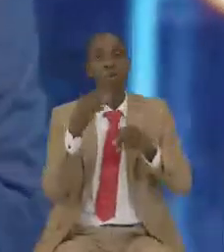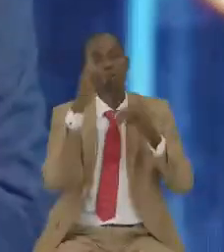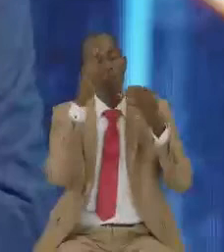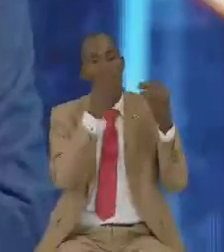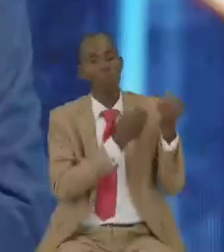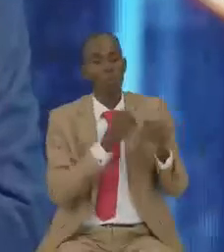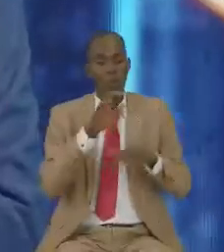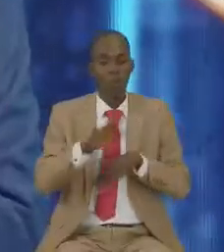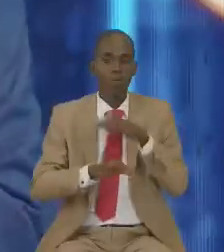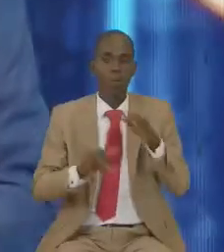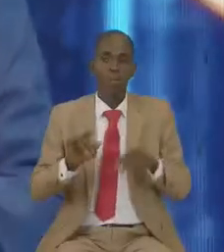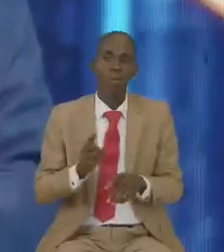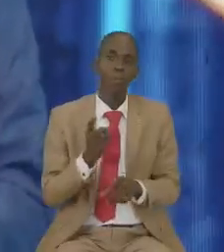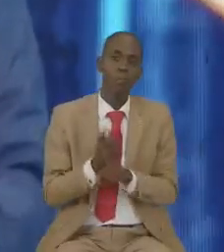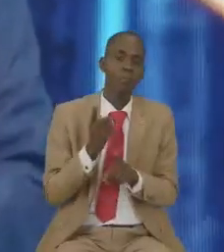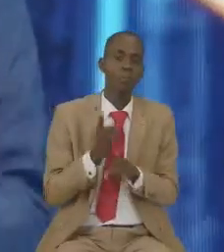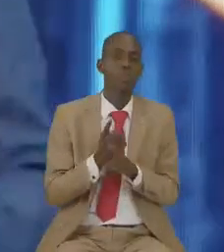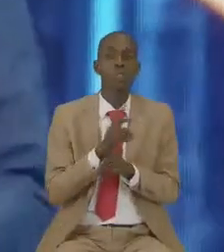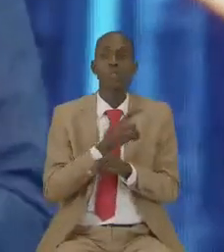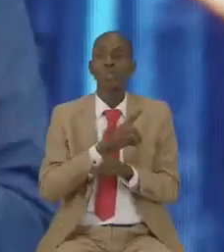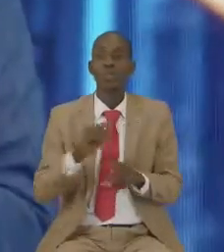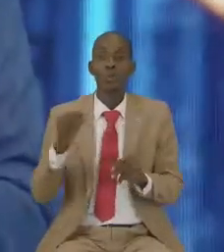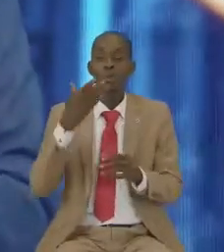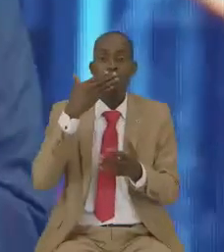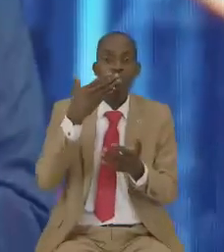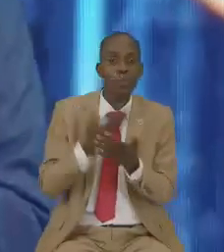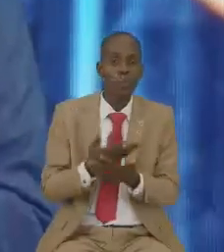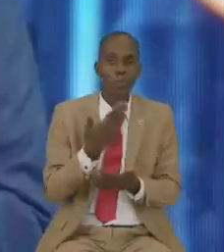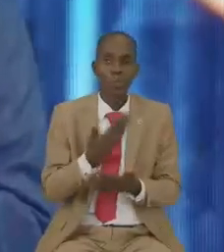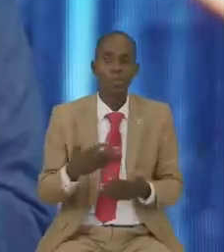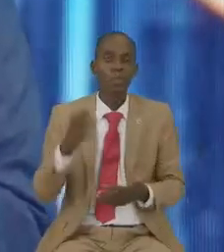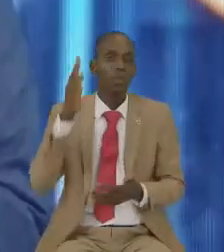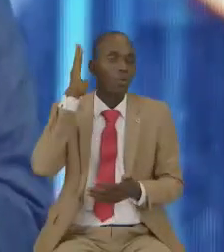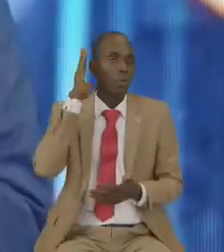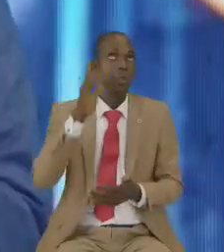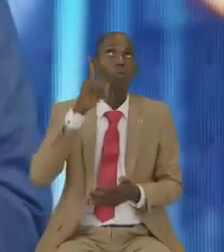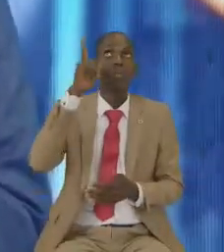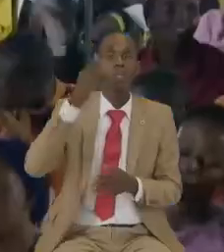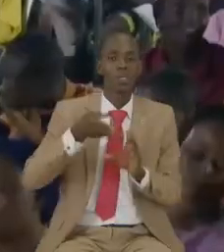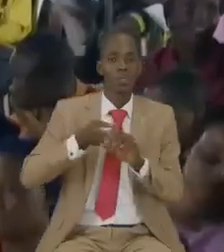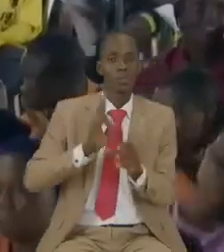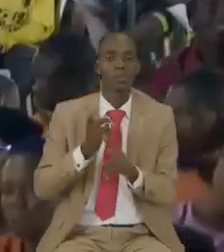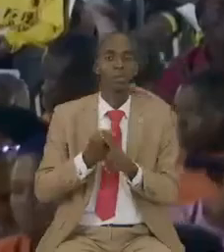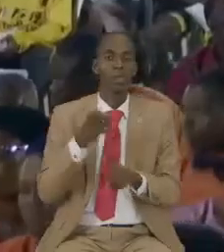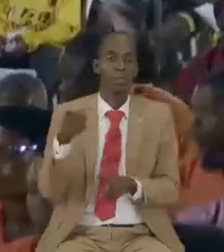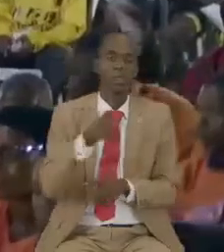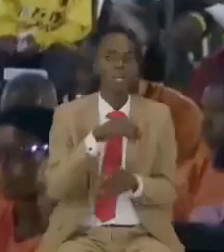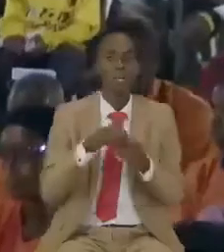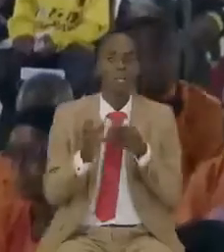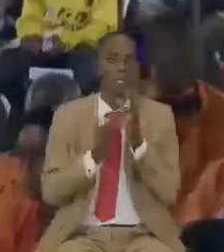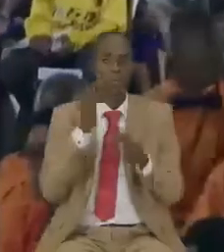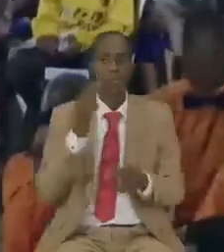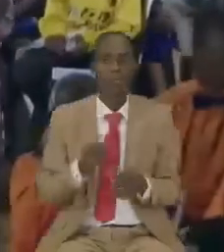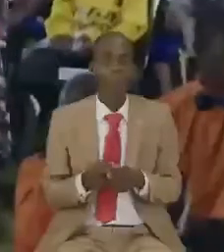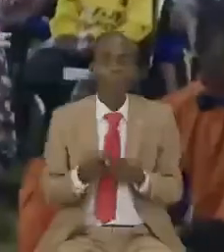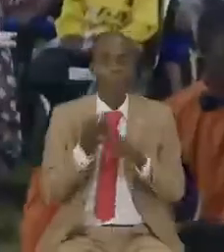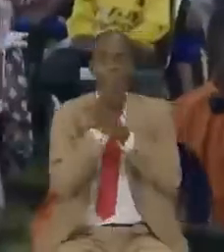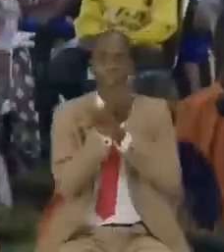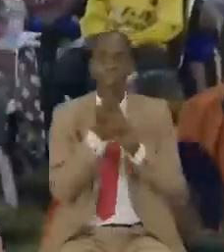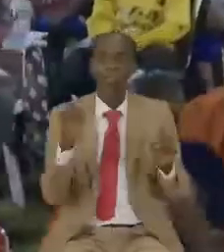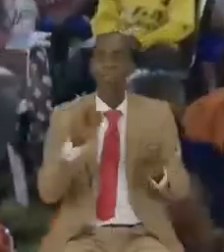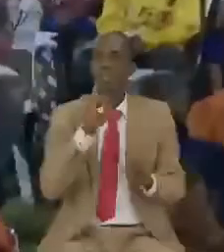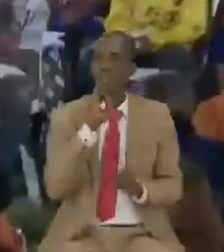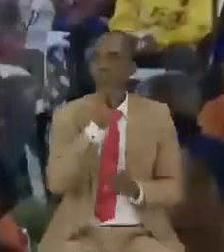walking uprightly, no good thing will be withheld from you. Salvation is a